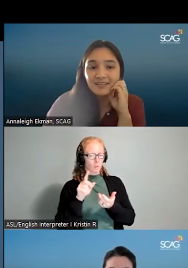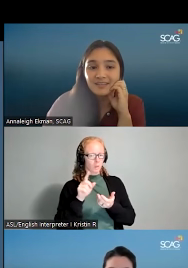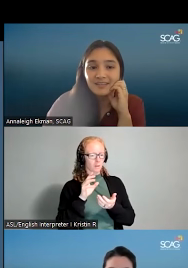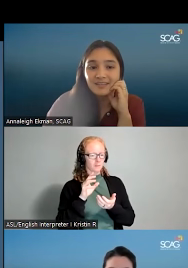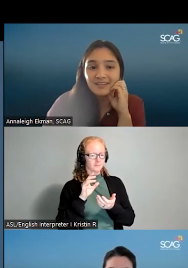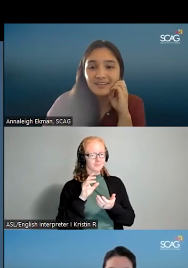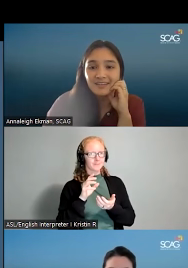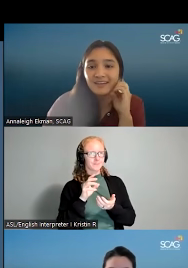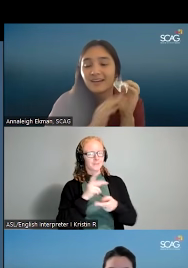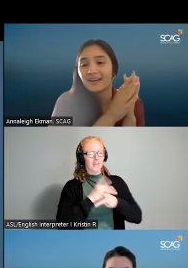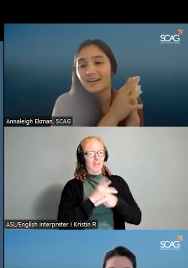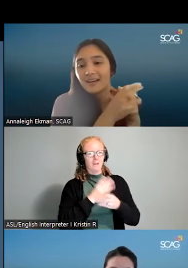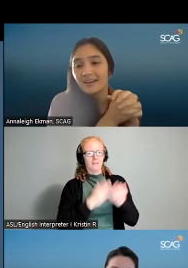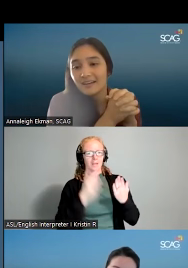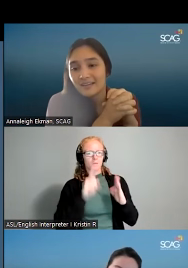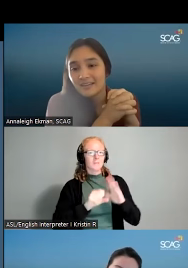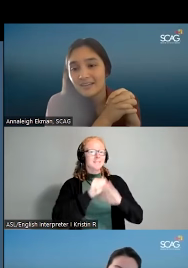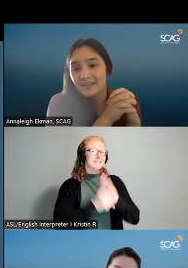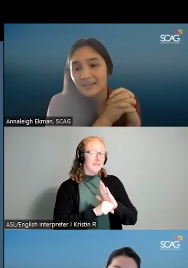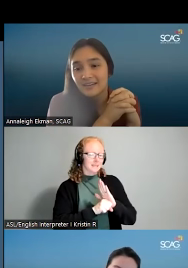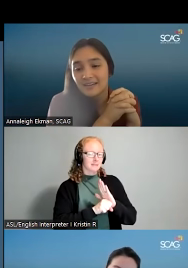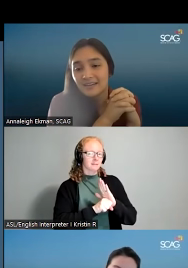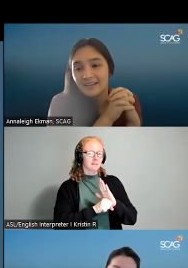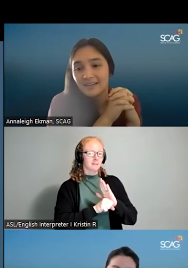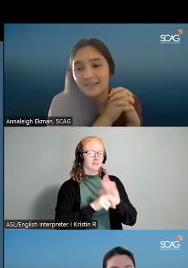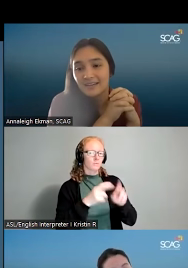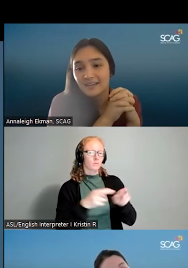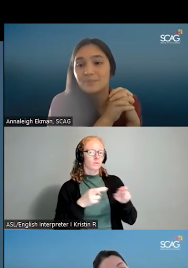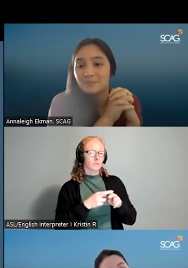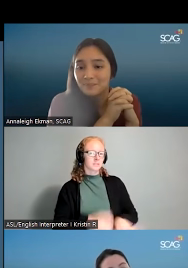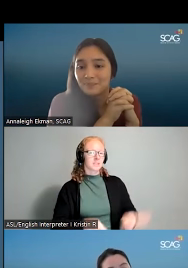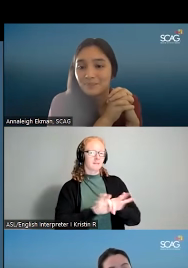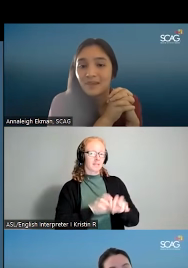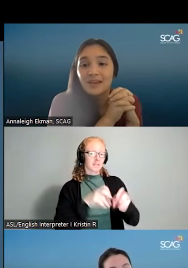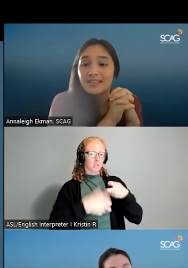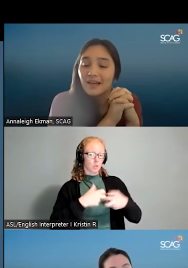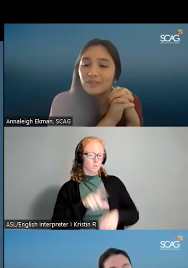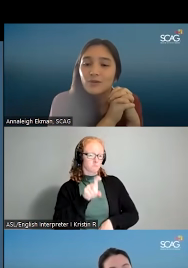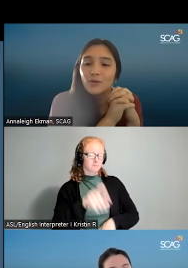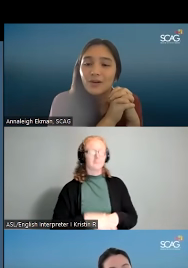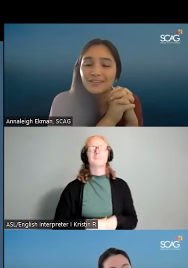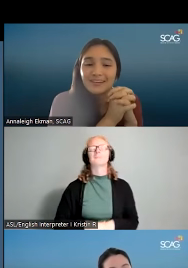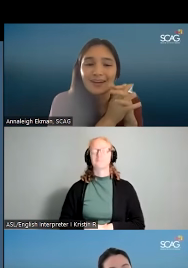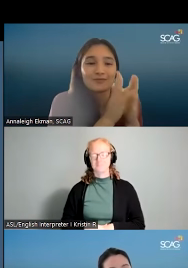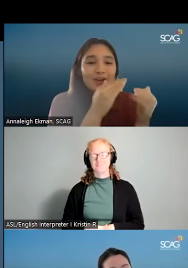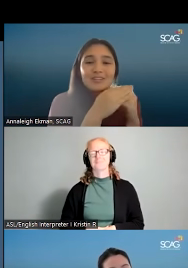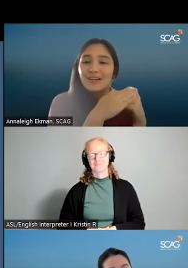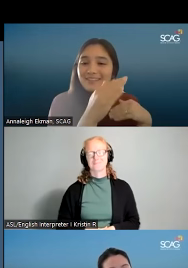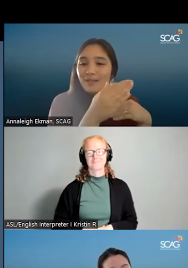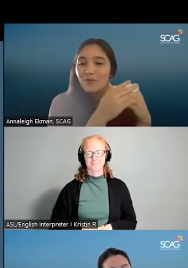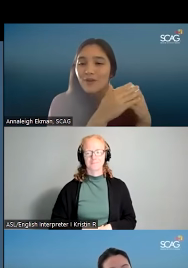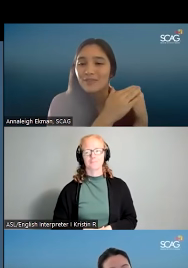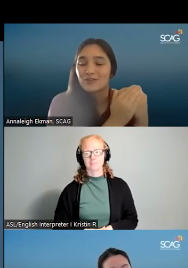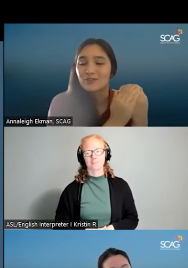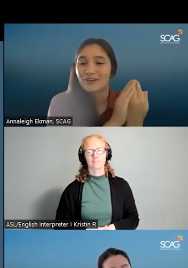what you do for state regionally significant issues? Mm-hmm. Yeah, so I tried